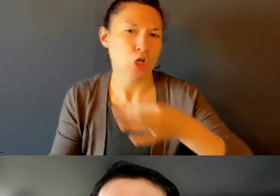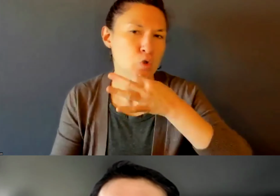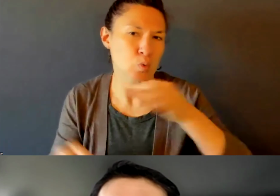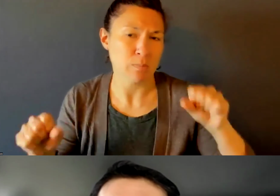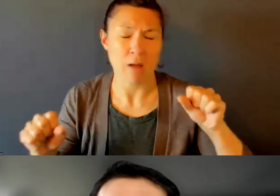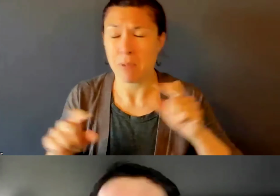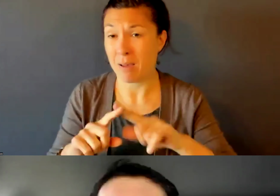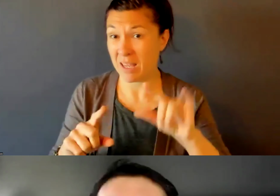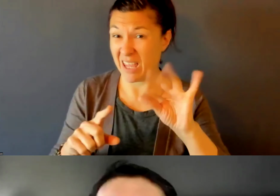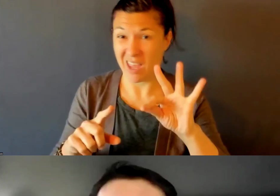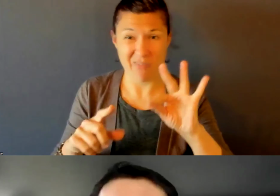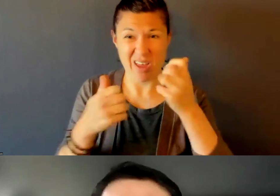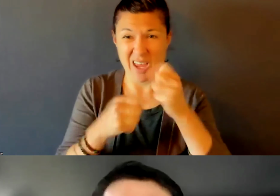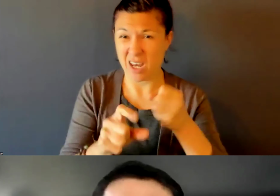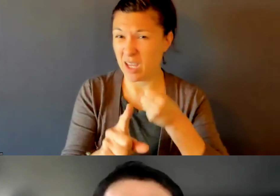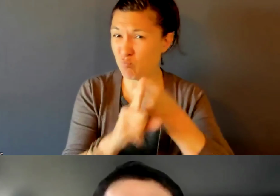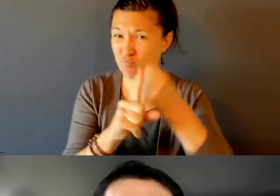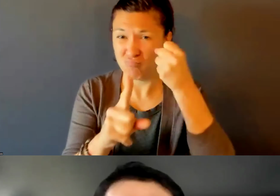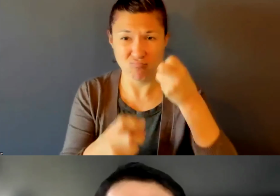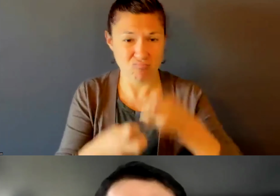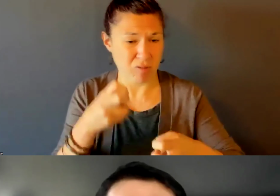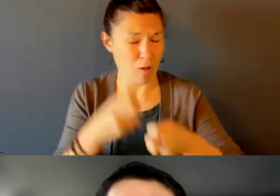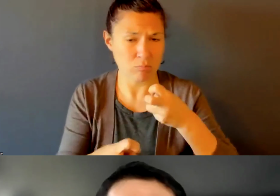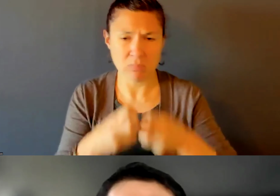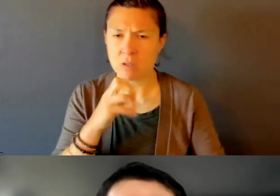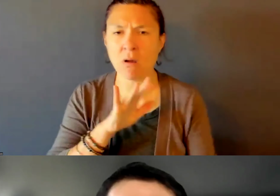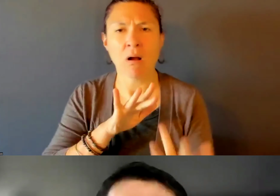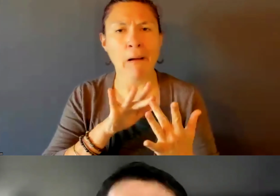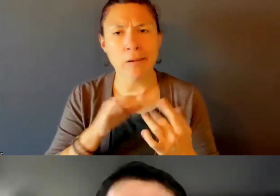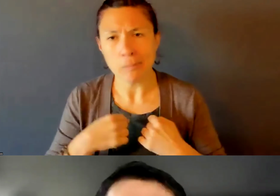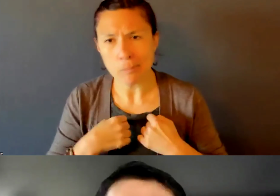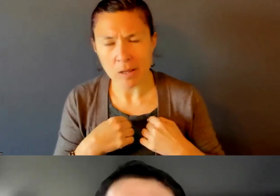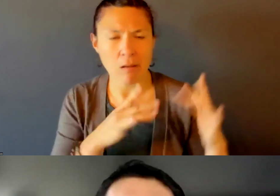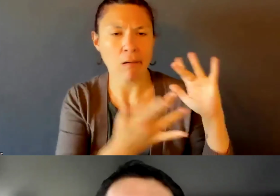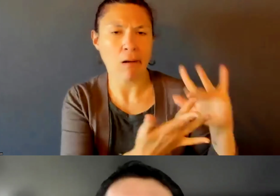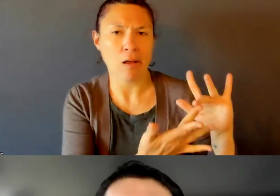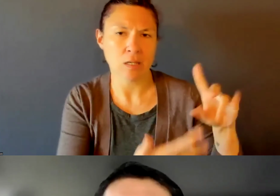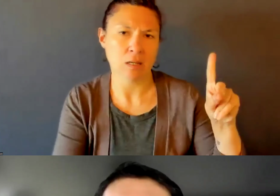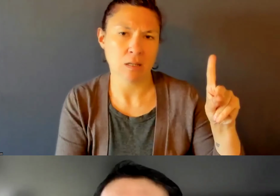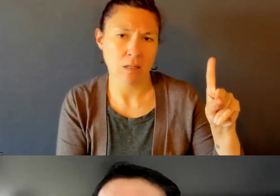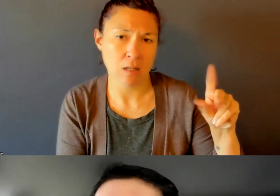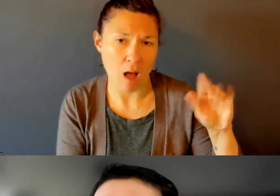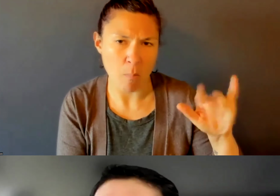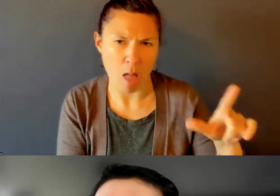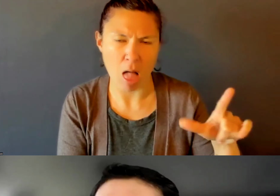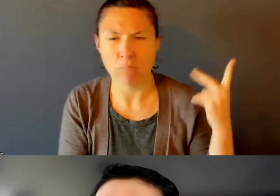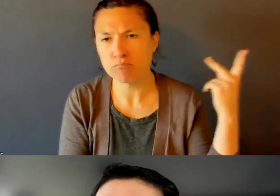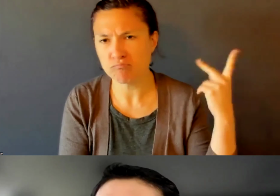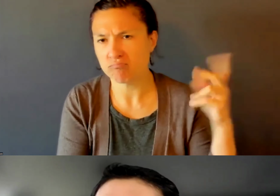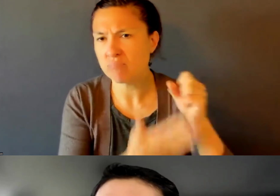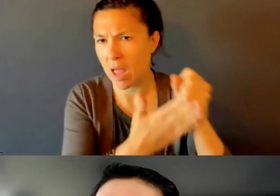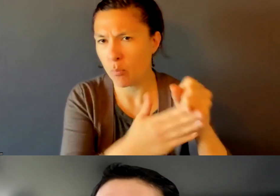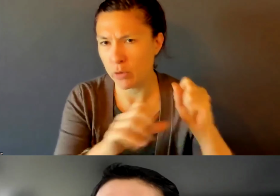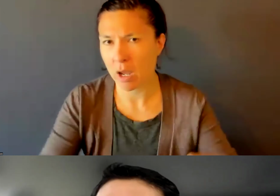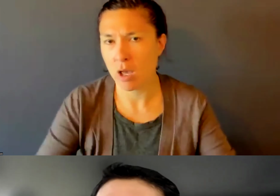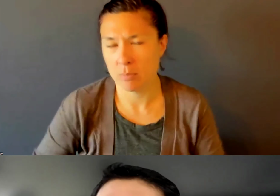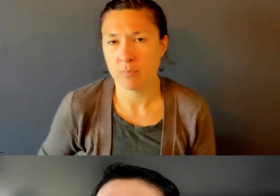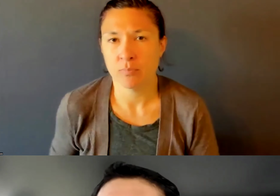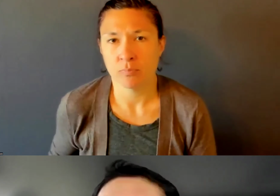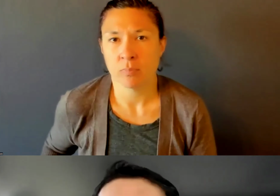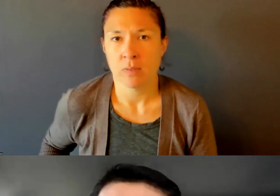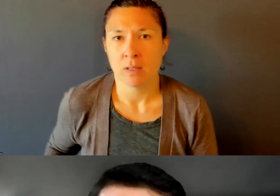Kamal or me, and then we can help kind of help you work through those challenges, and then the process probably will